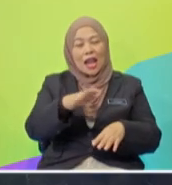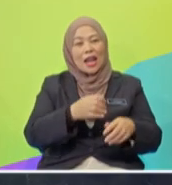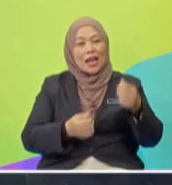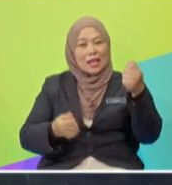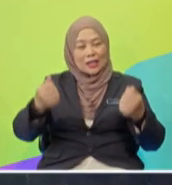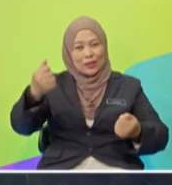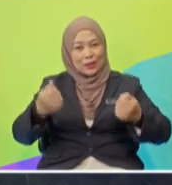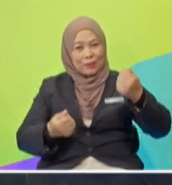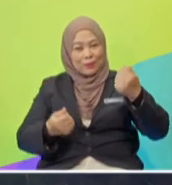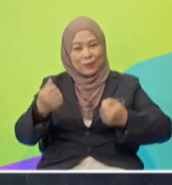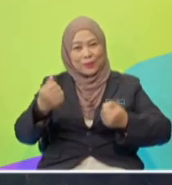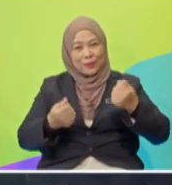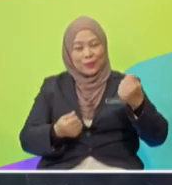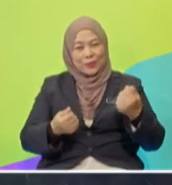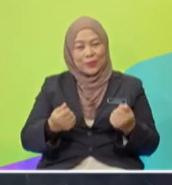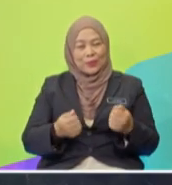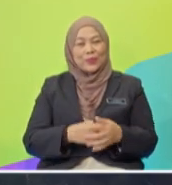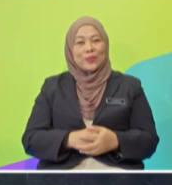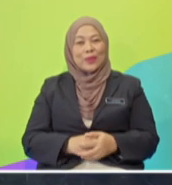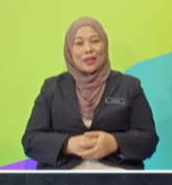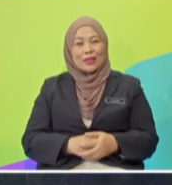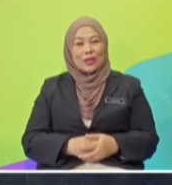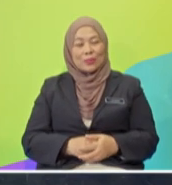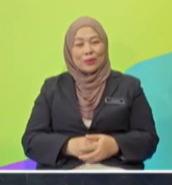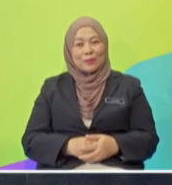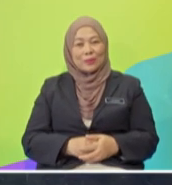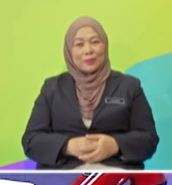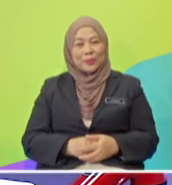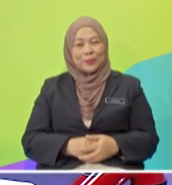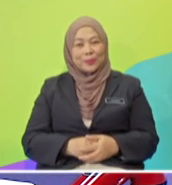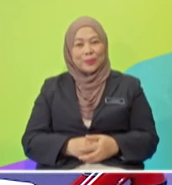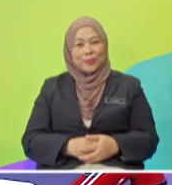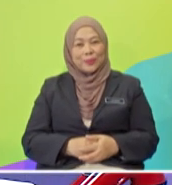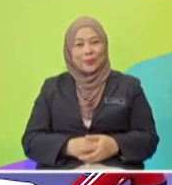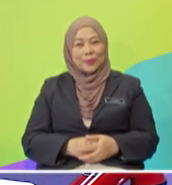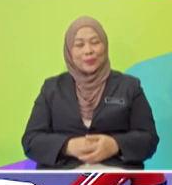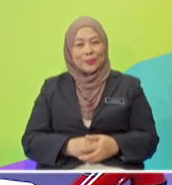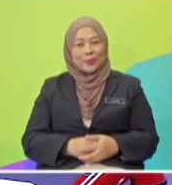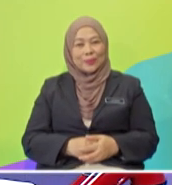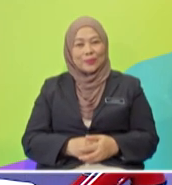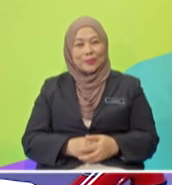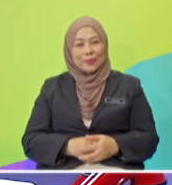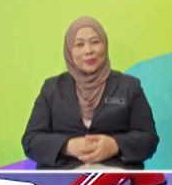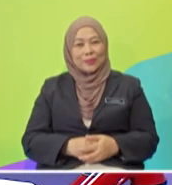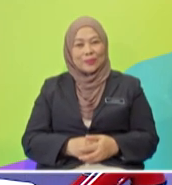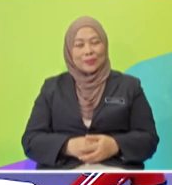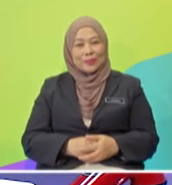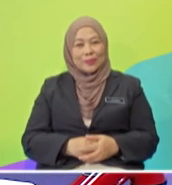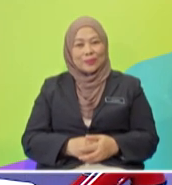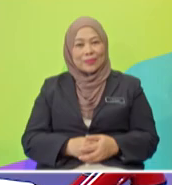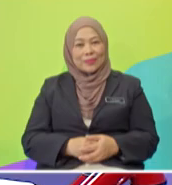to learn about land transport. Okay? And what are land